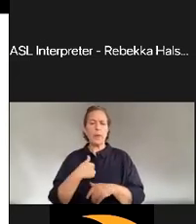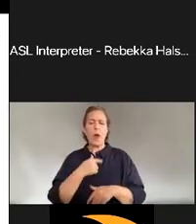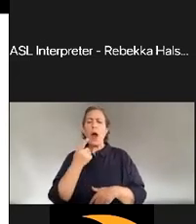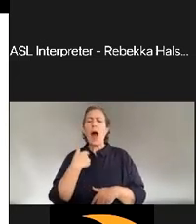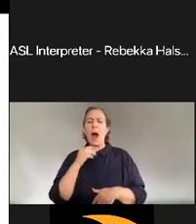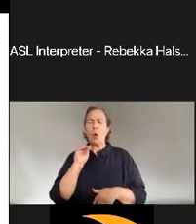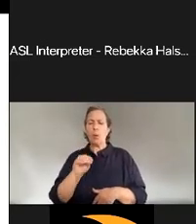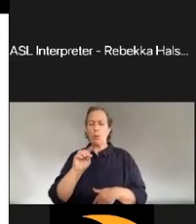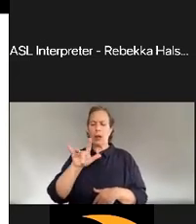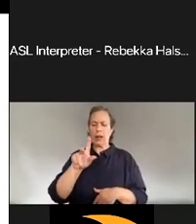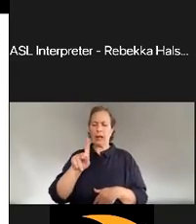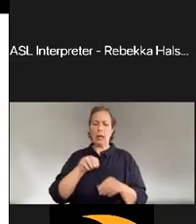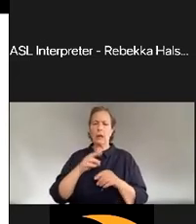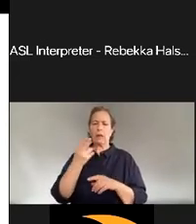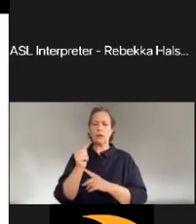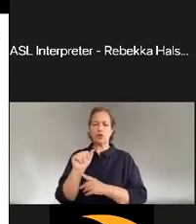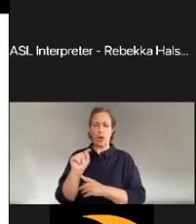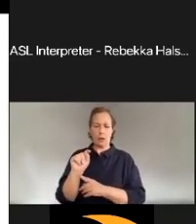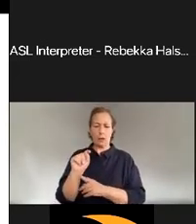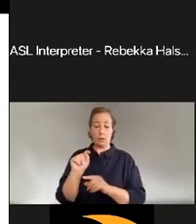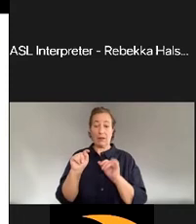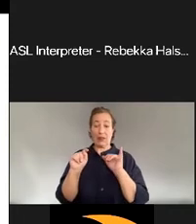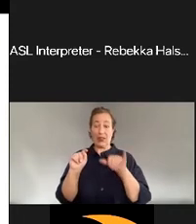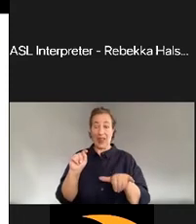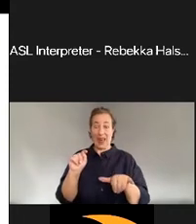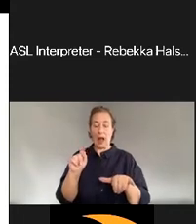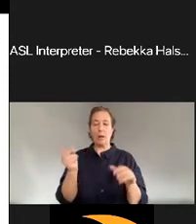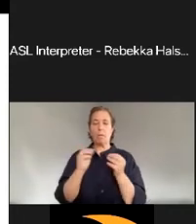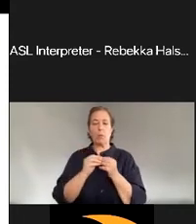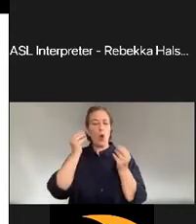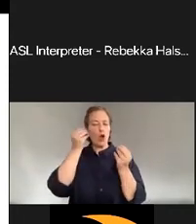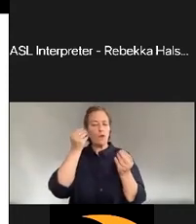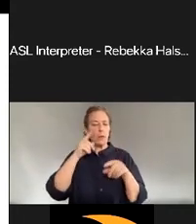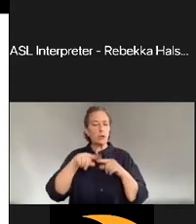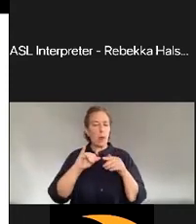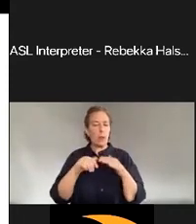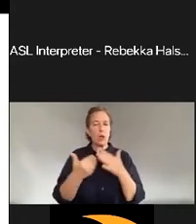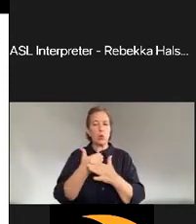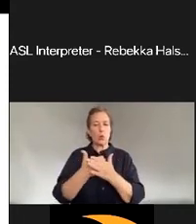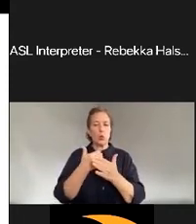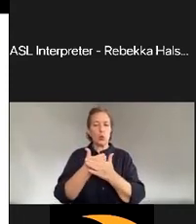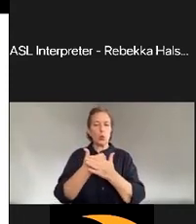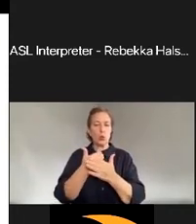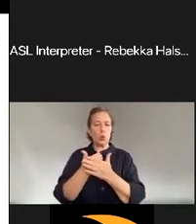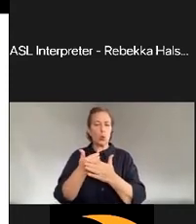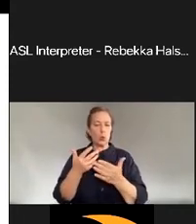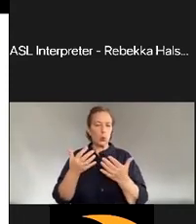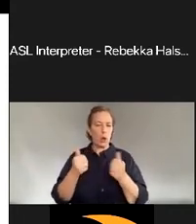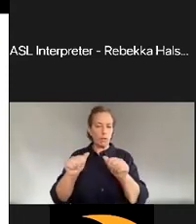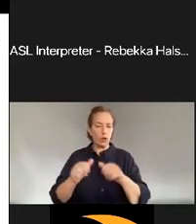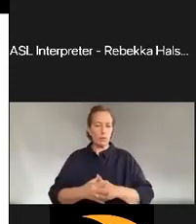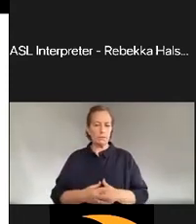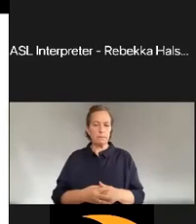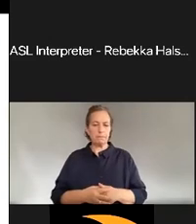momentarily, that provides more information about this effort and provides an email